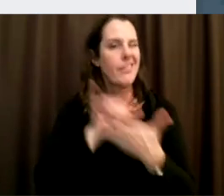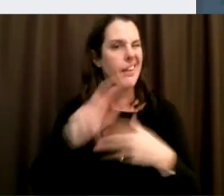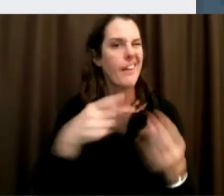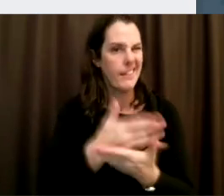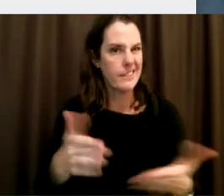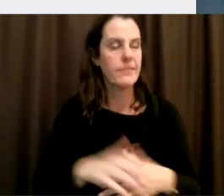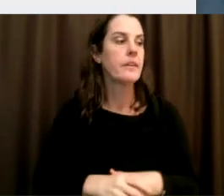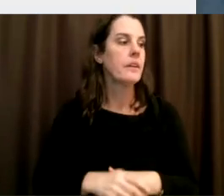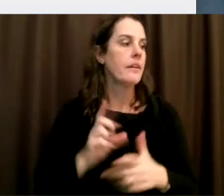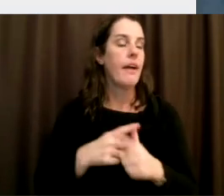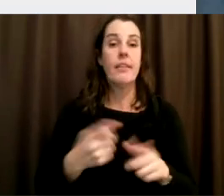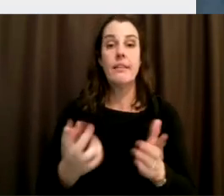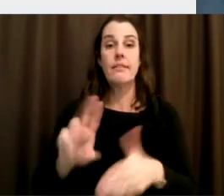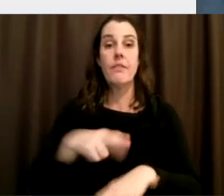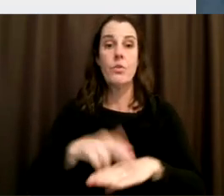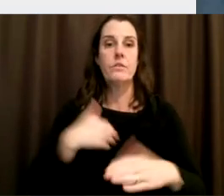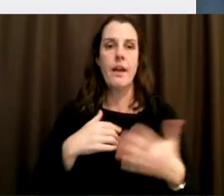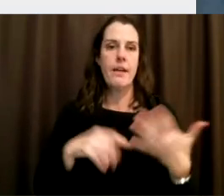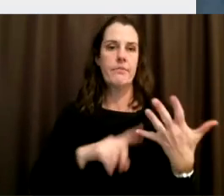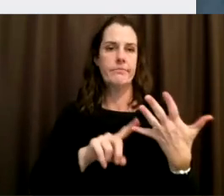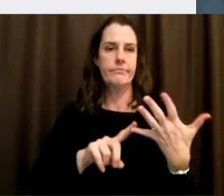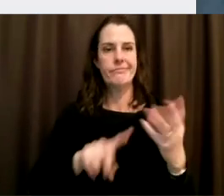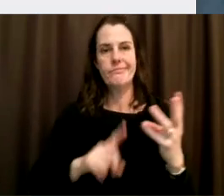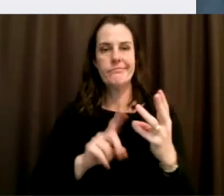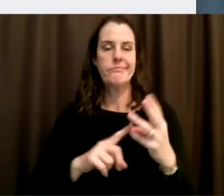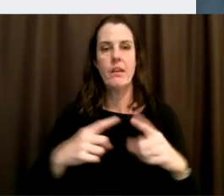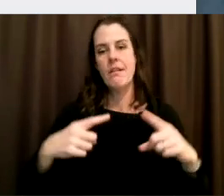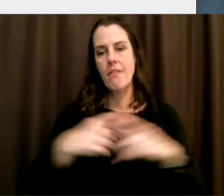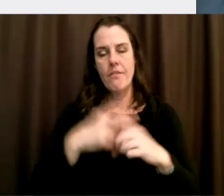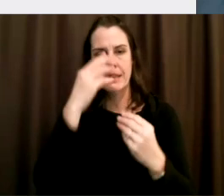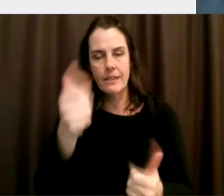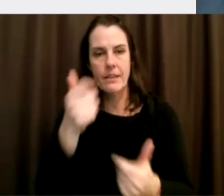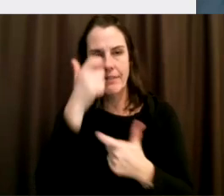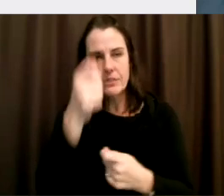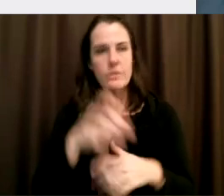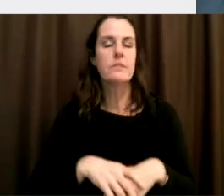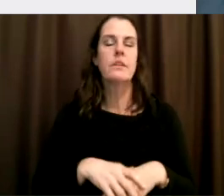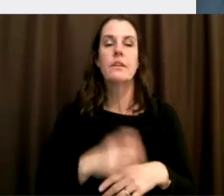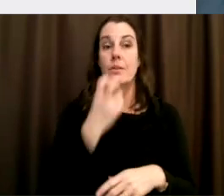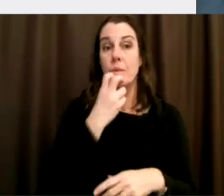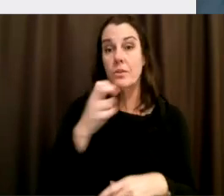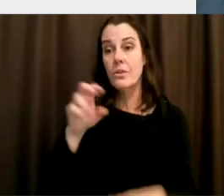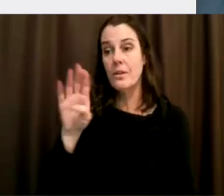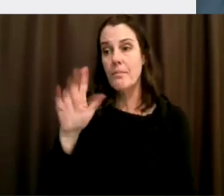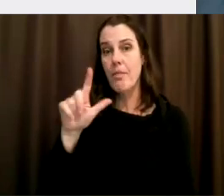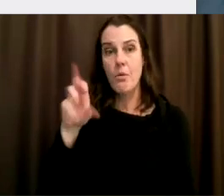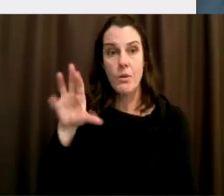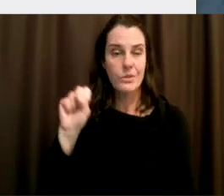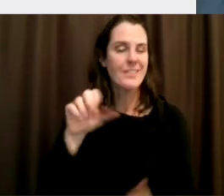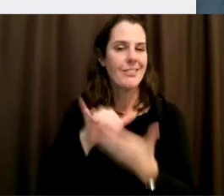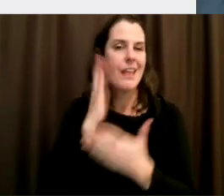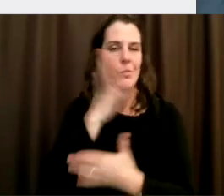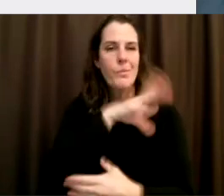And then there's, of course, conflict of interest policies, whistleblower policies, and document retention. So this is all going to be included